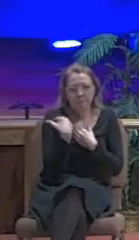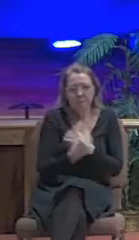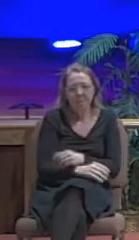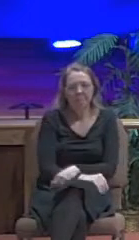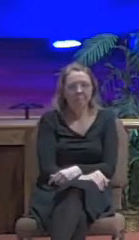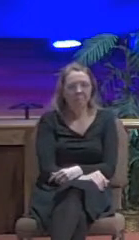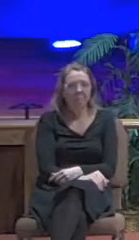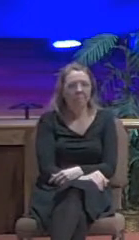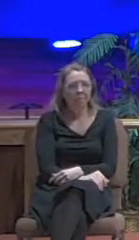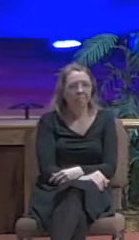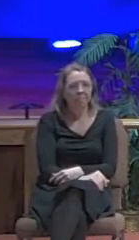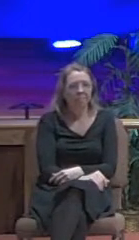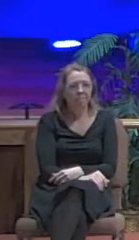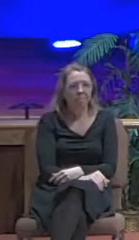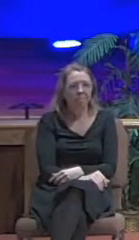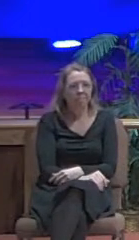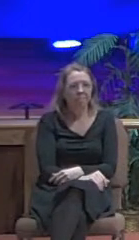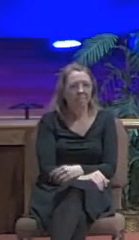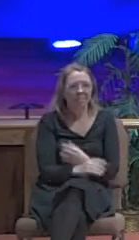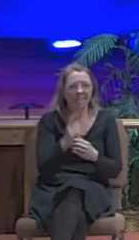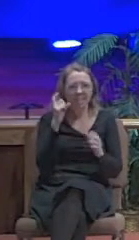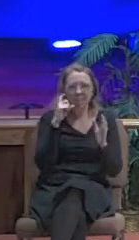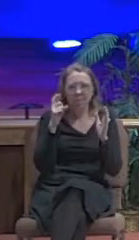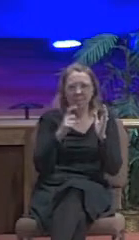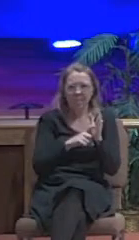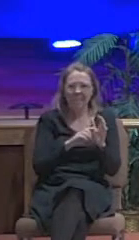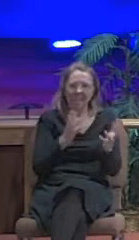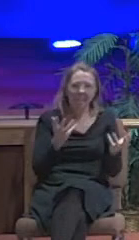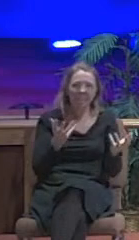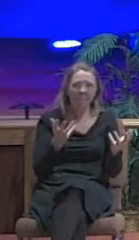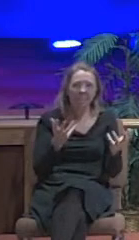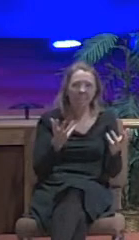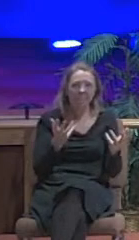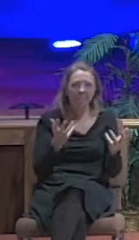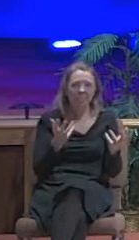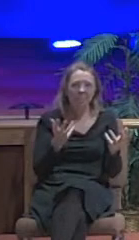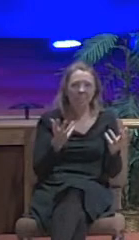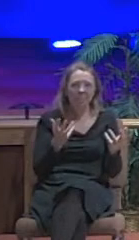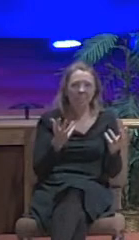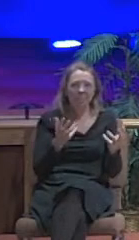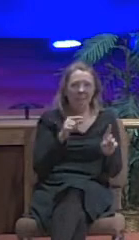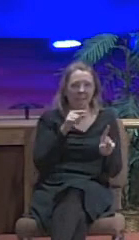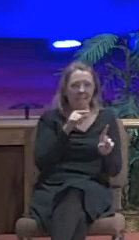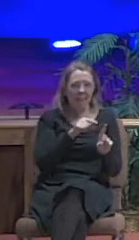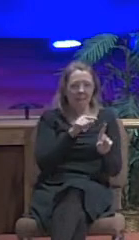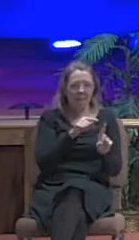And you see how we can put our contingency of happiness in other people?